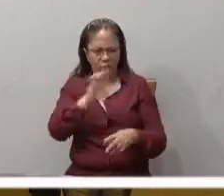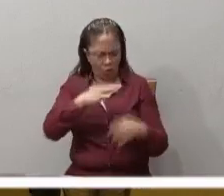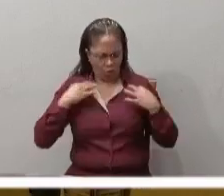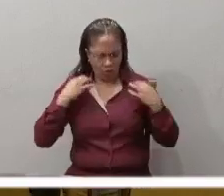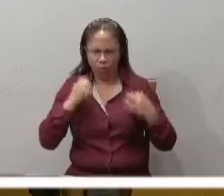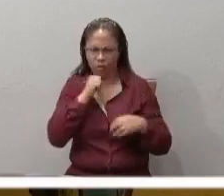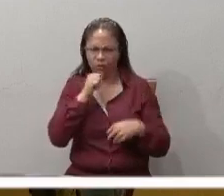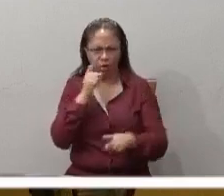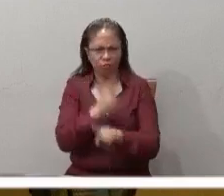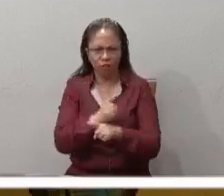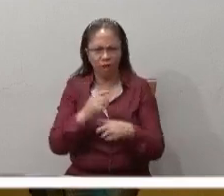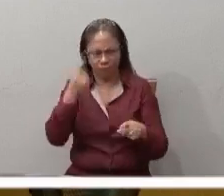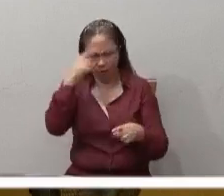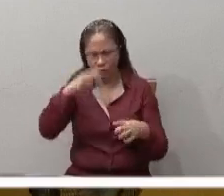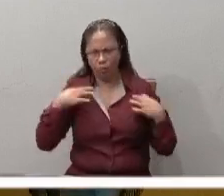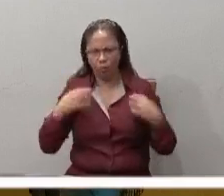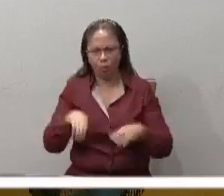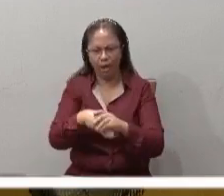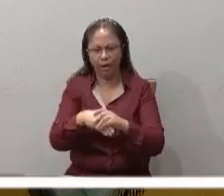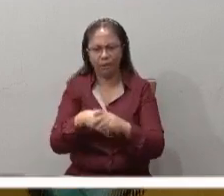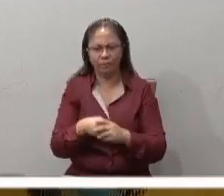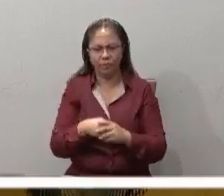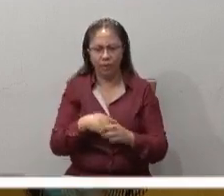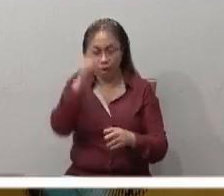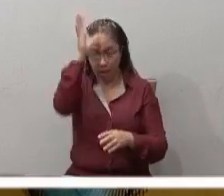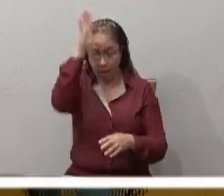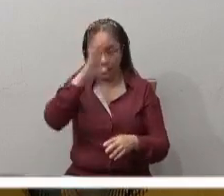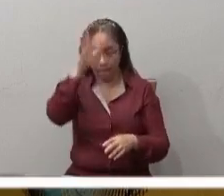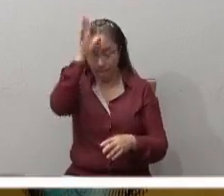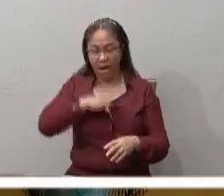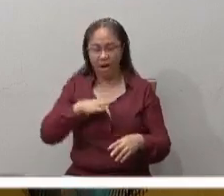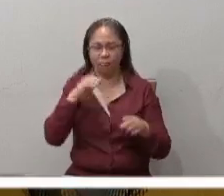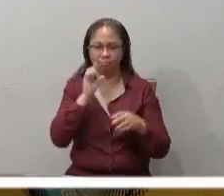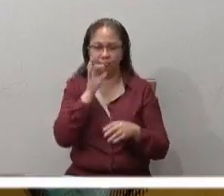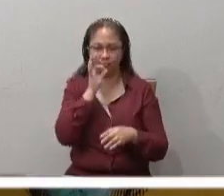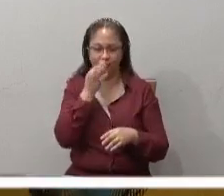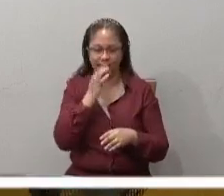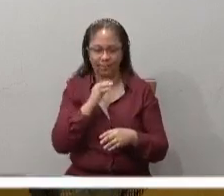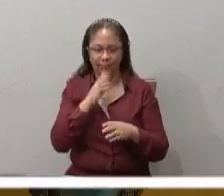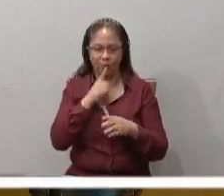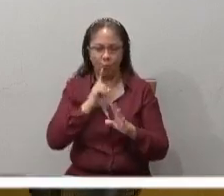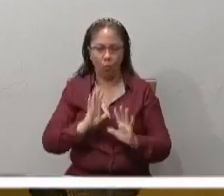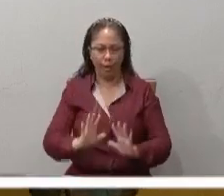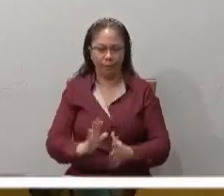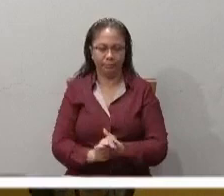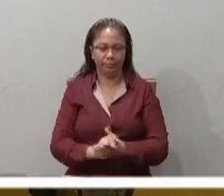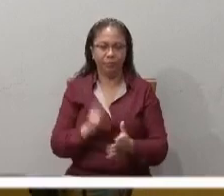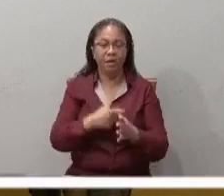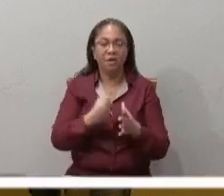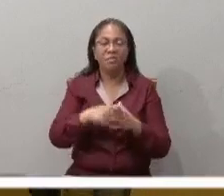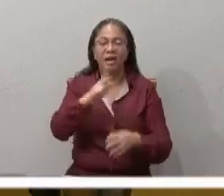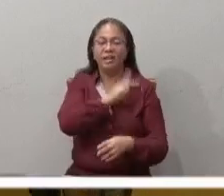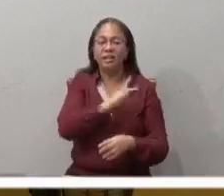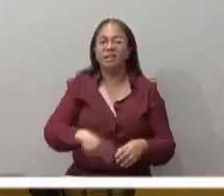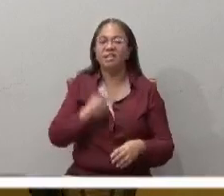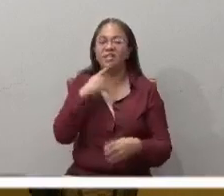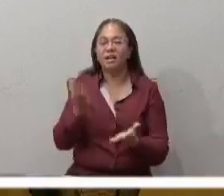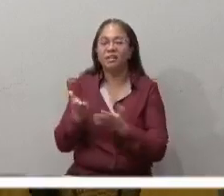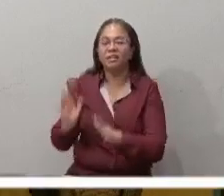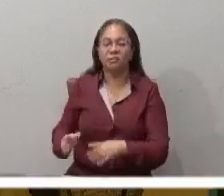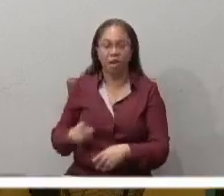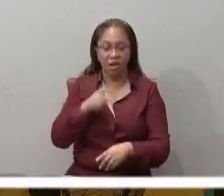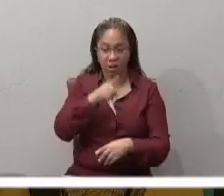wedding garment?' And the man was silent. Then the king said to the attendants, 'Bind